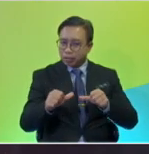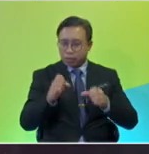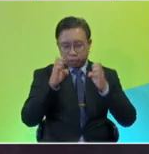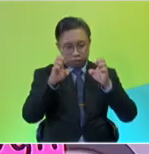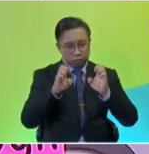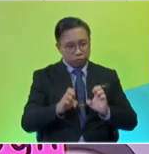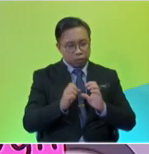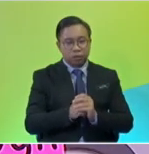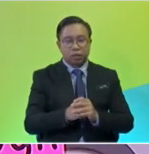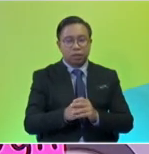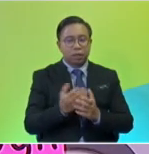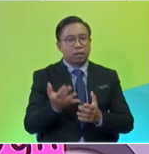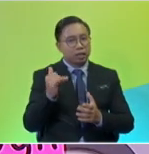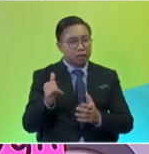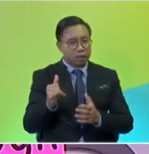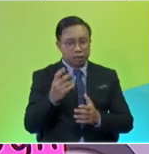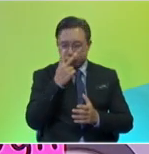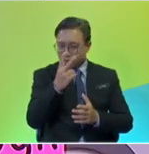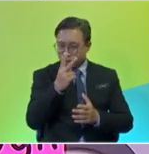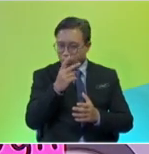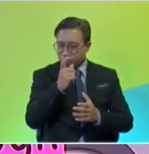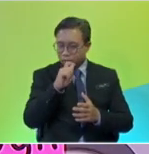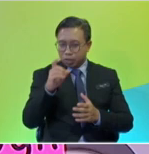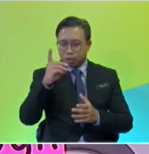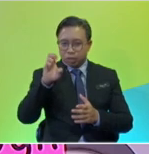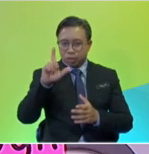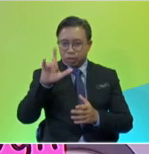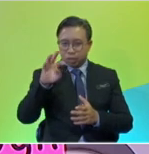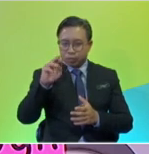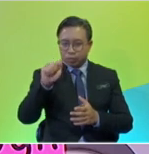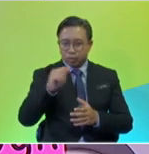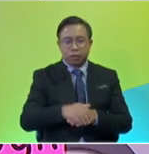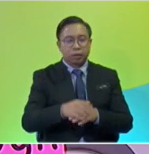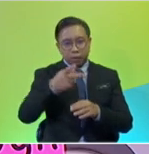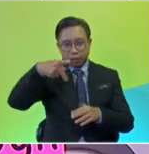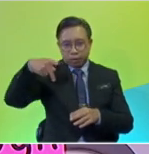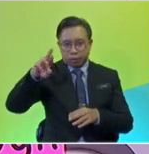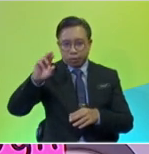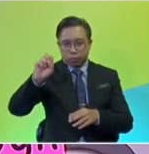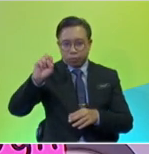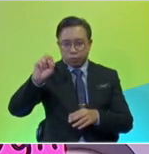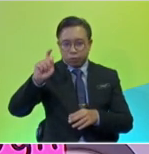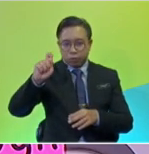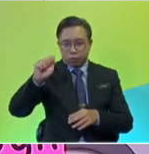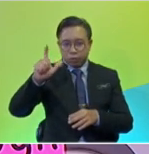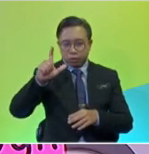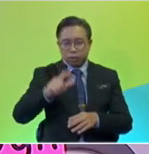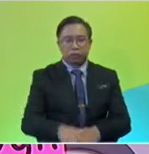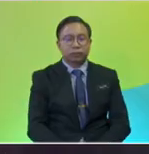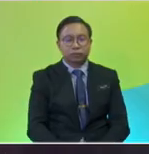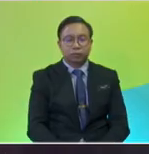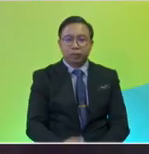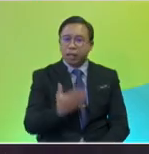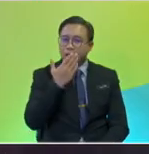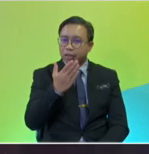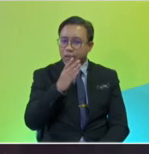it? They can just browse through the Lima portal. The Lima KPM portal. Yes, the Lima KPM portal. All right, thank